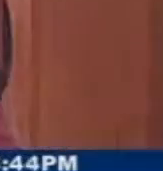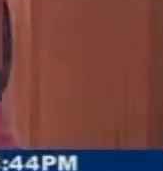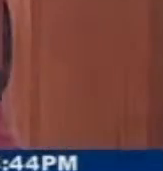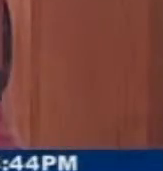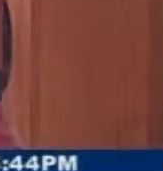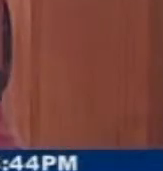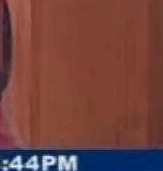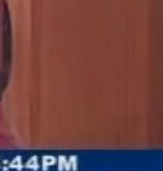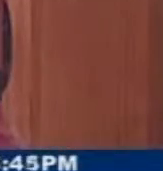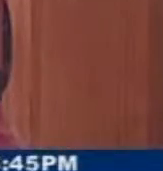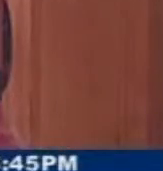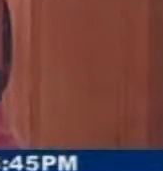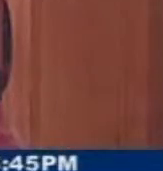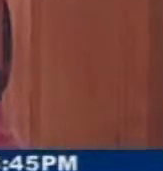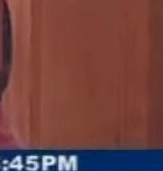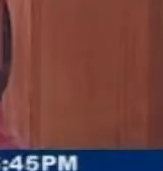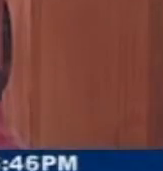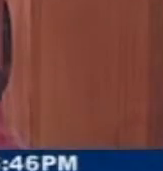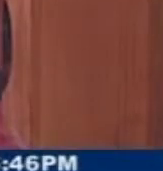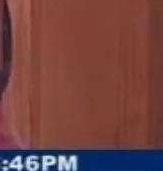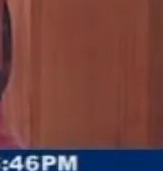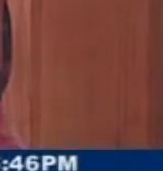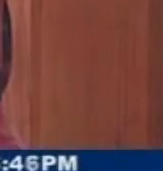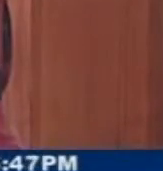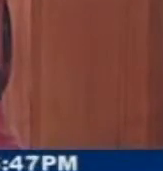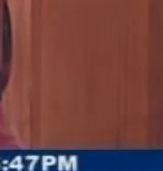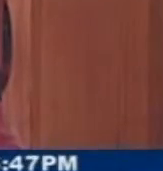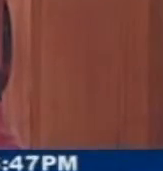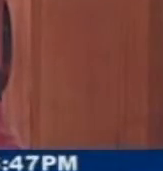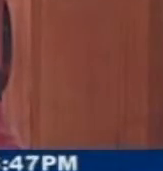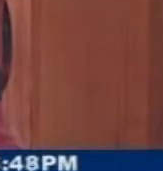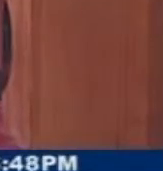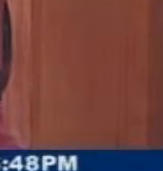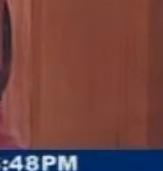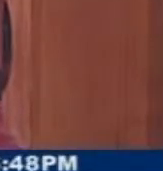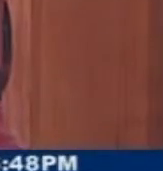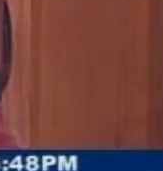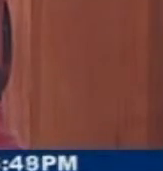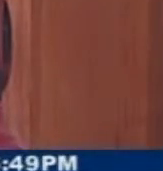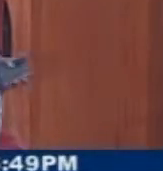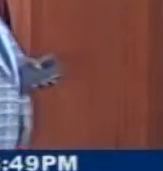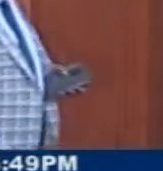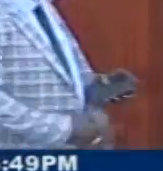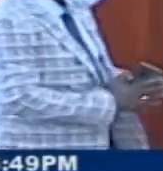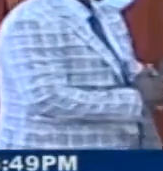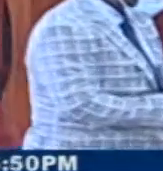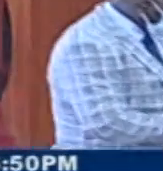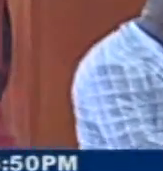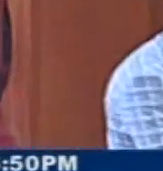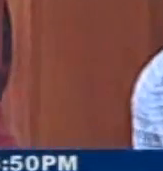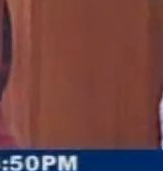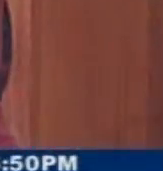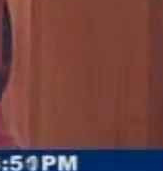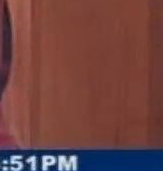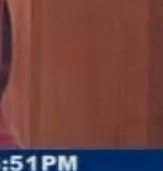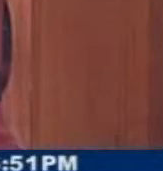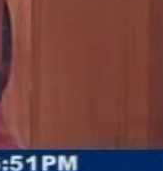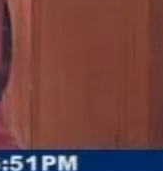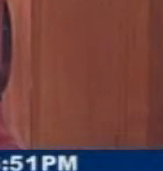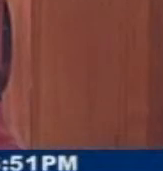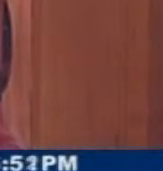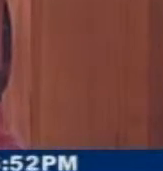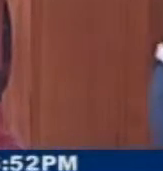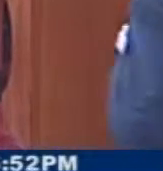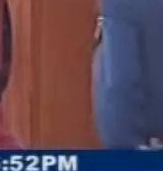the House. The chairperson ad hoc committee on managed equipment services will be moving a motion